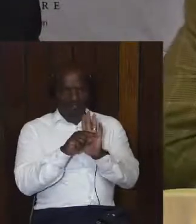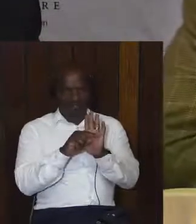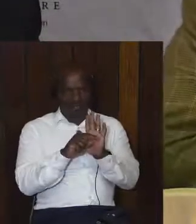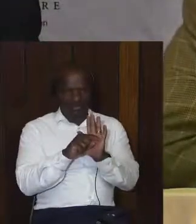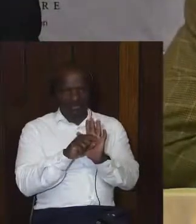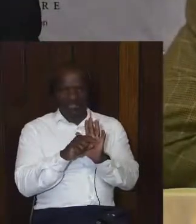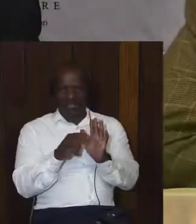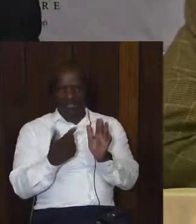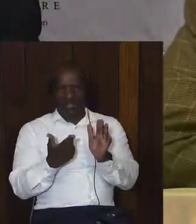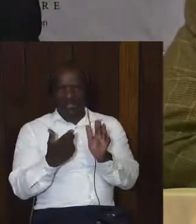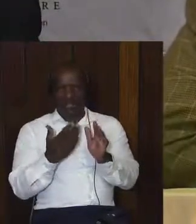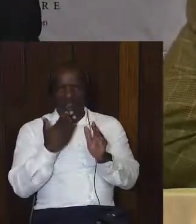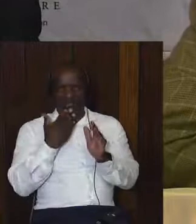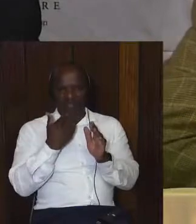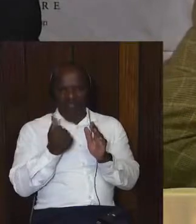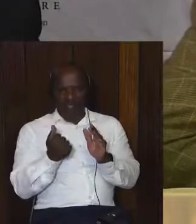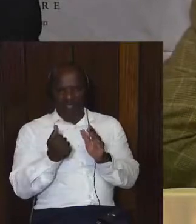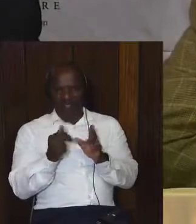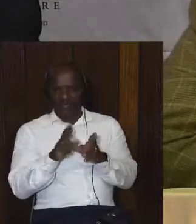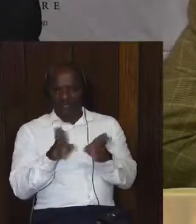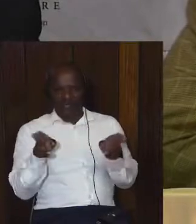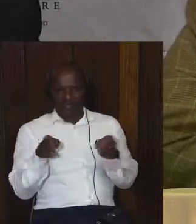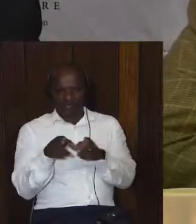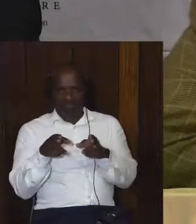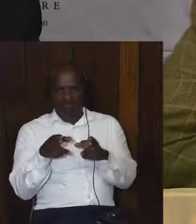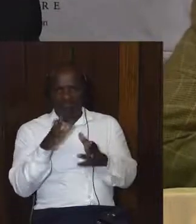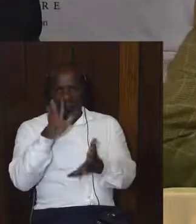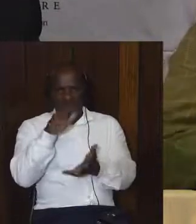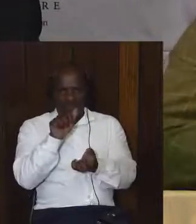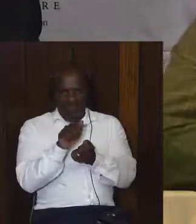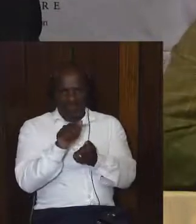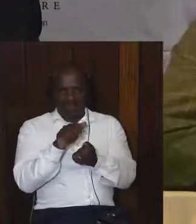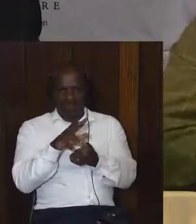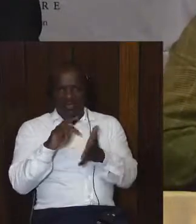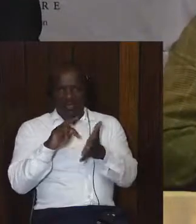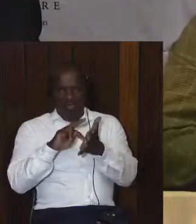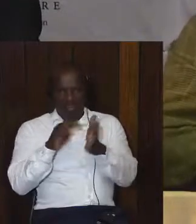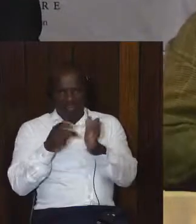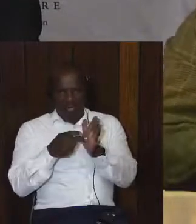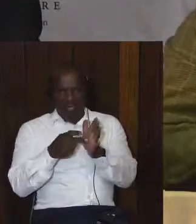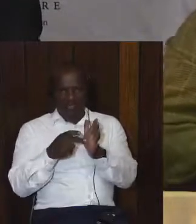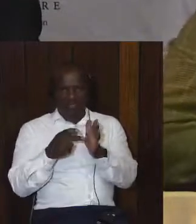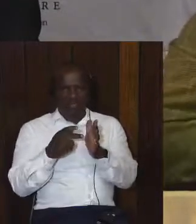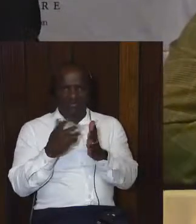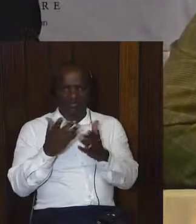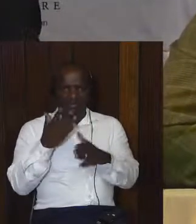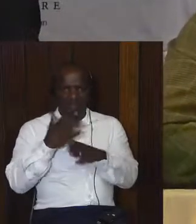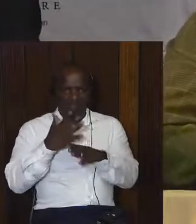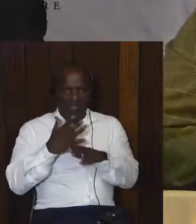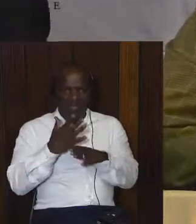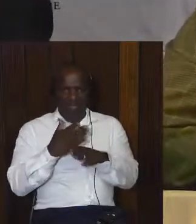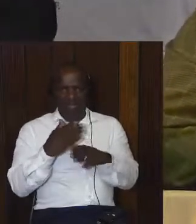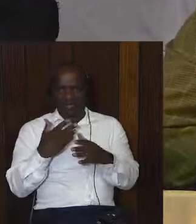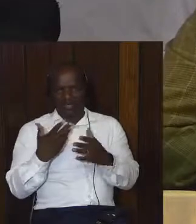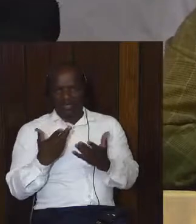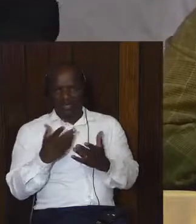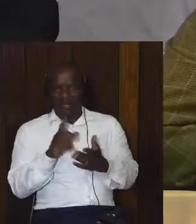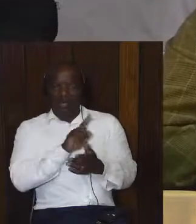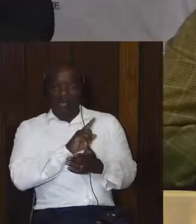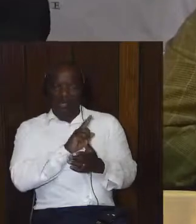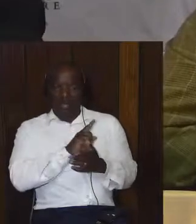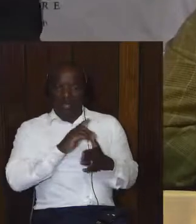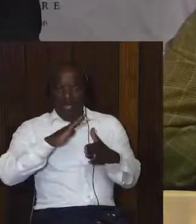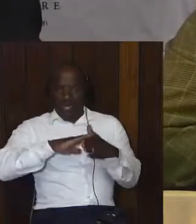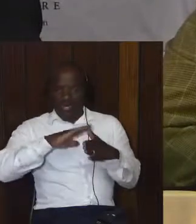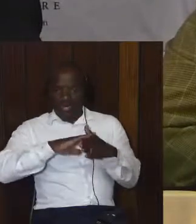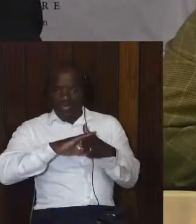us a short view of what the plan is to fill those vacancies, and also what the reason was